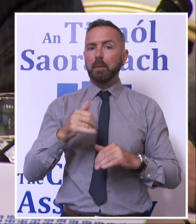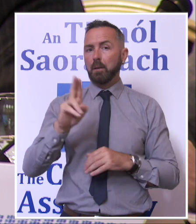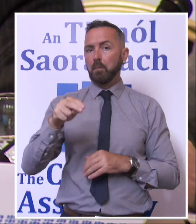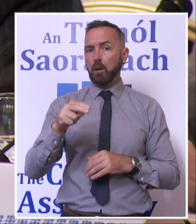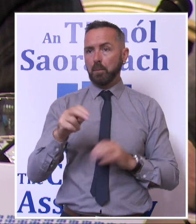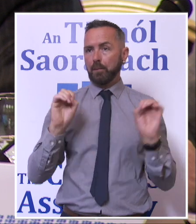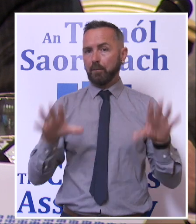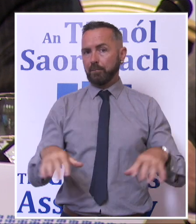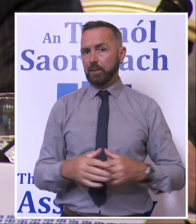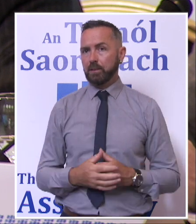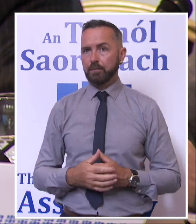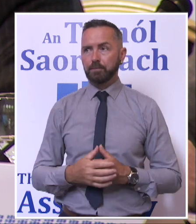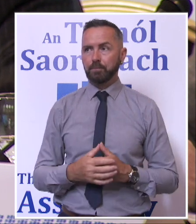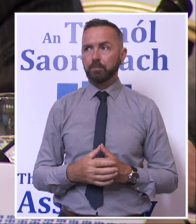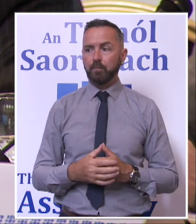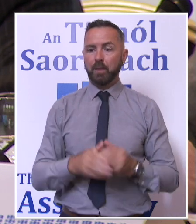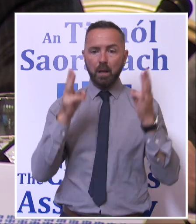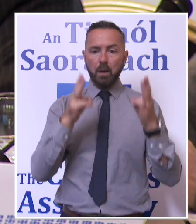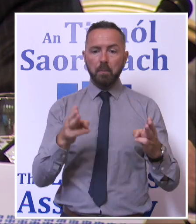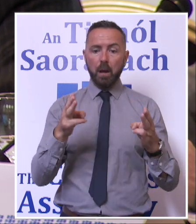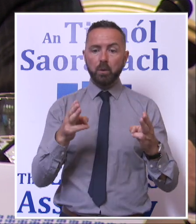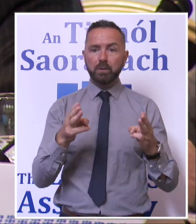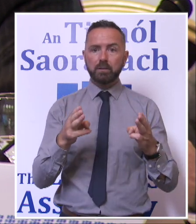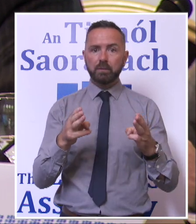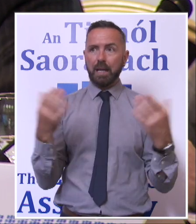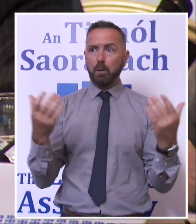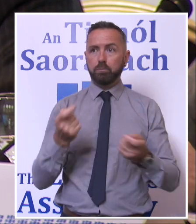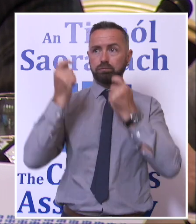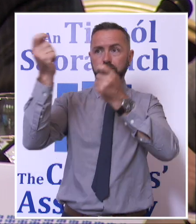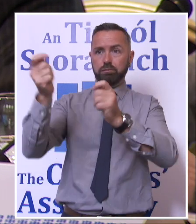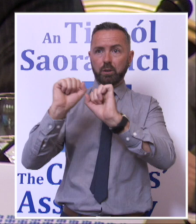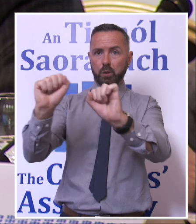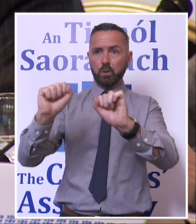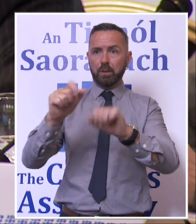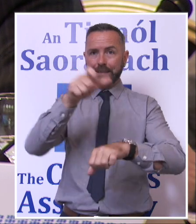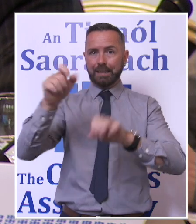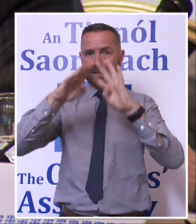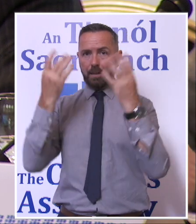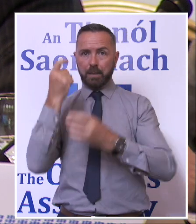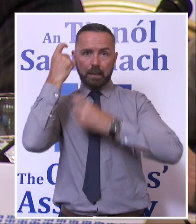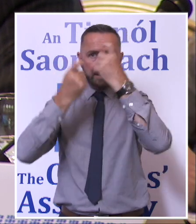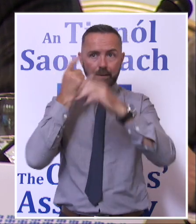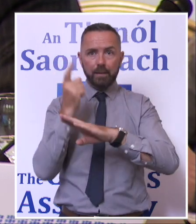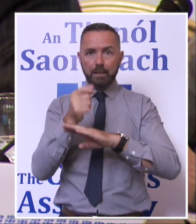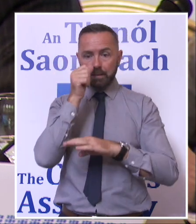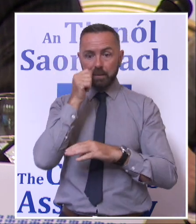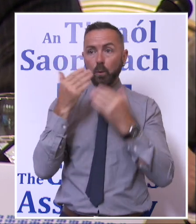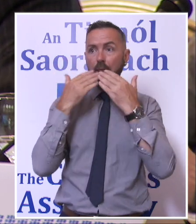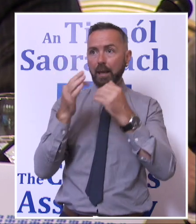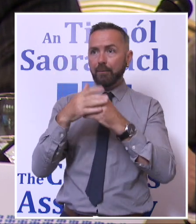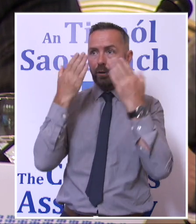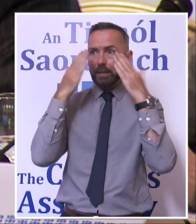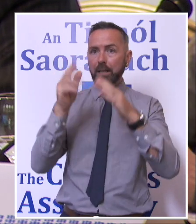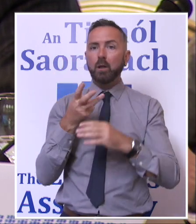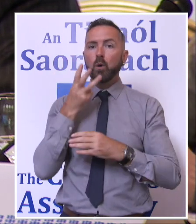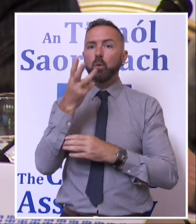tomorrow's obvious. The power is vested in you as a Citizen Assembly to consider this. So I'll thank you for your attention. I'll